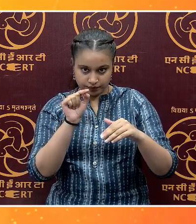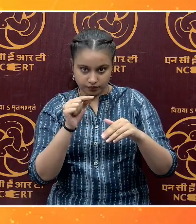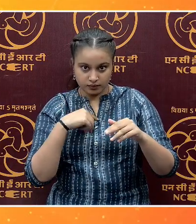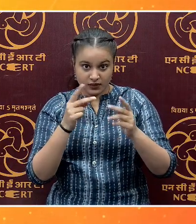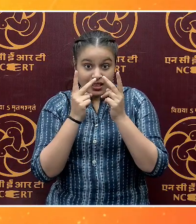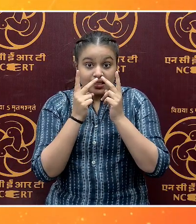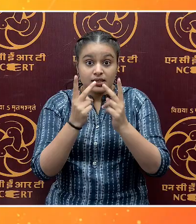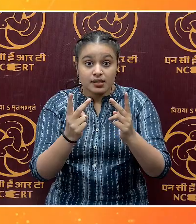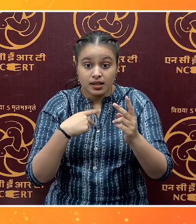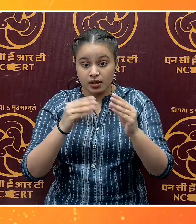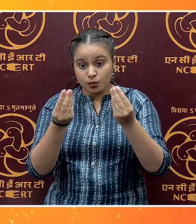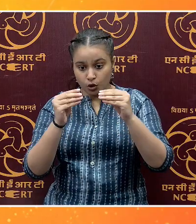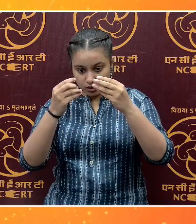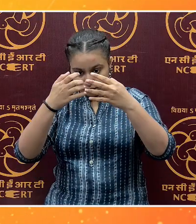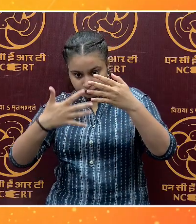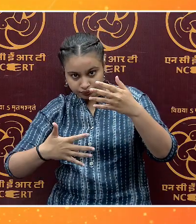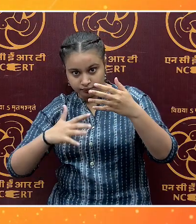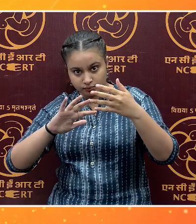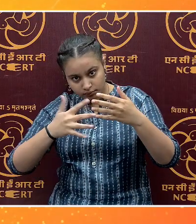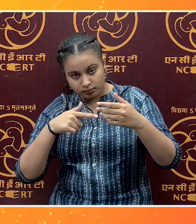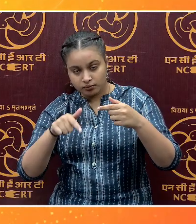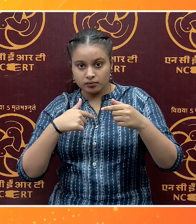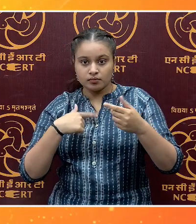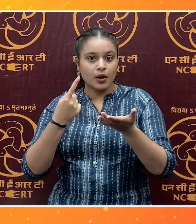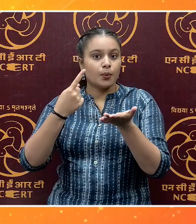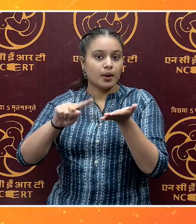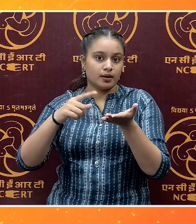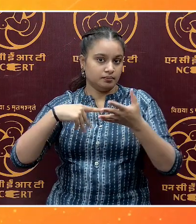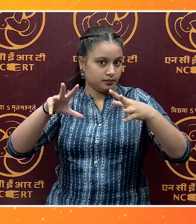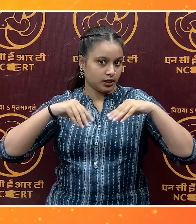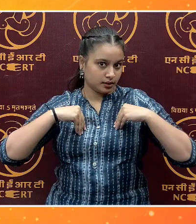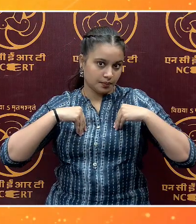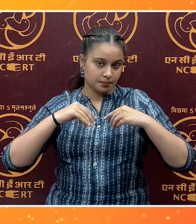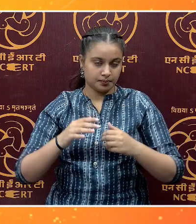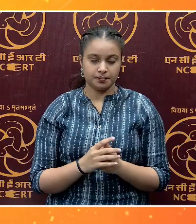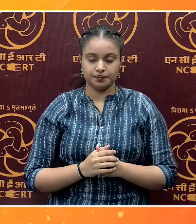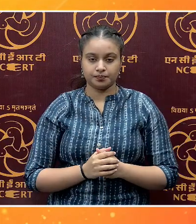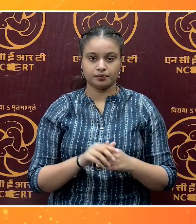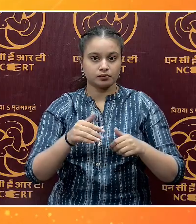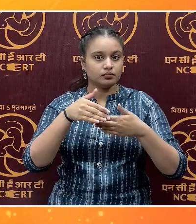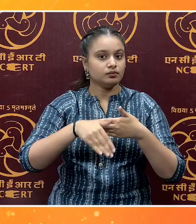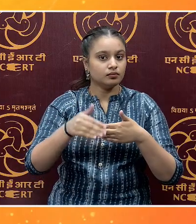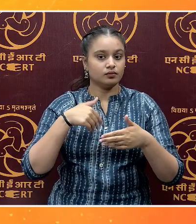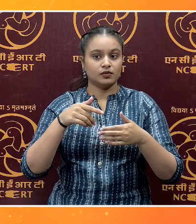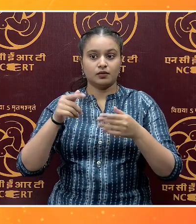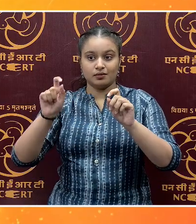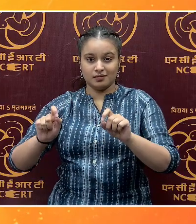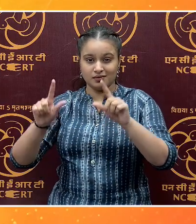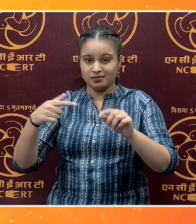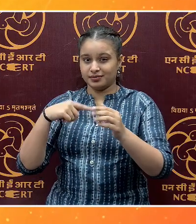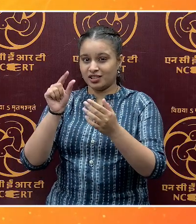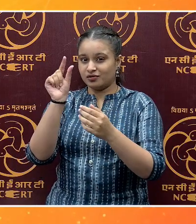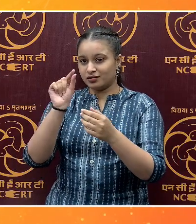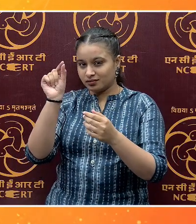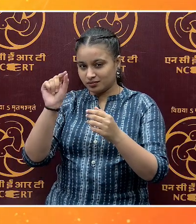to see the more details, and I can see my status is verified as Jay has accepted my request. I can go over to the notification. I can see